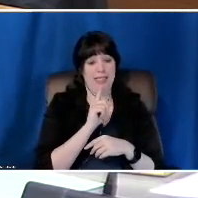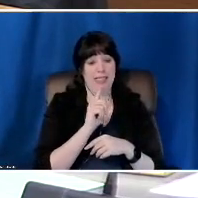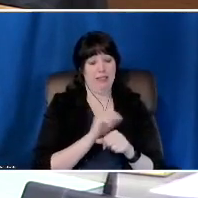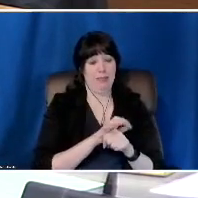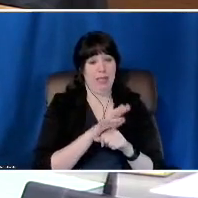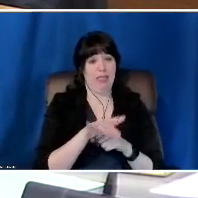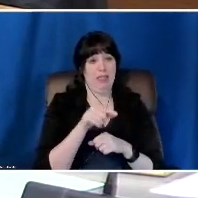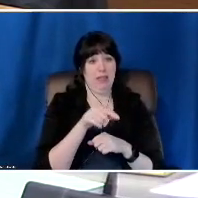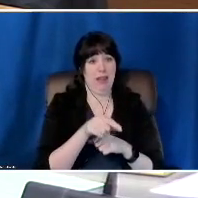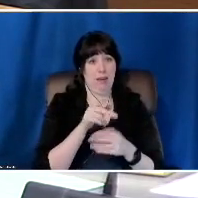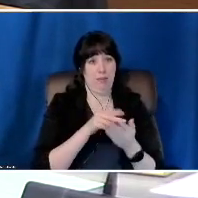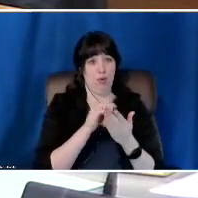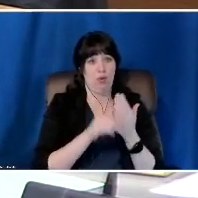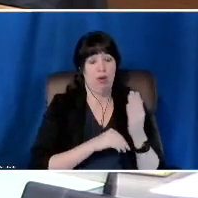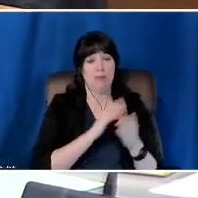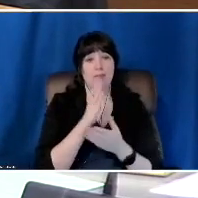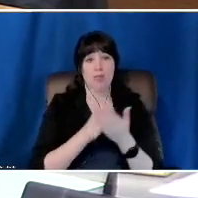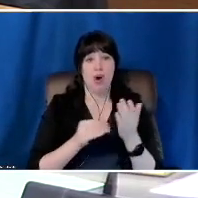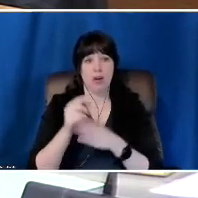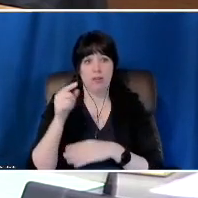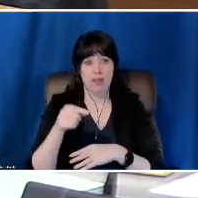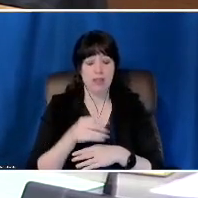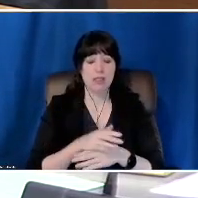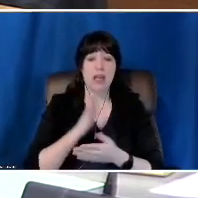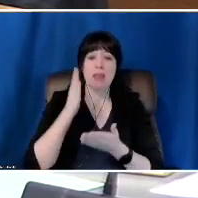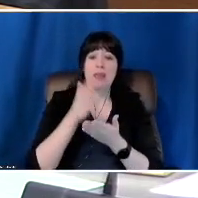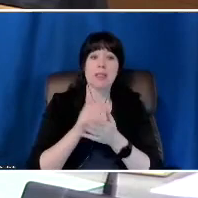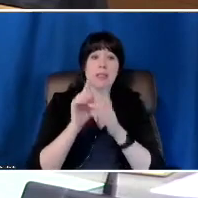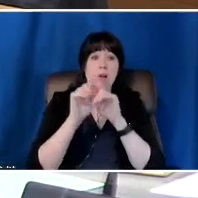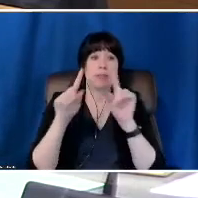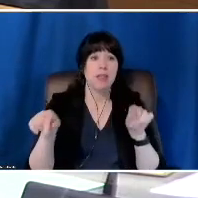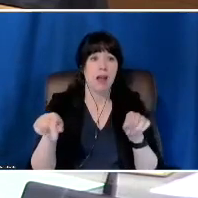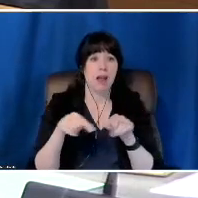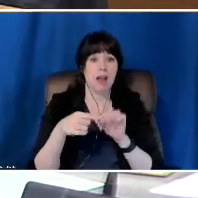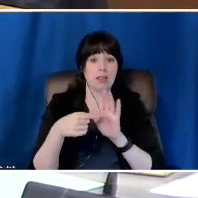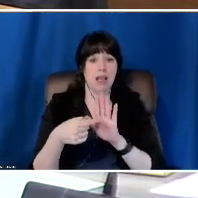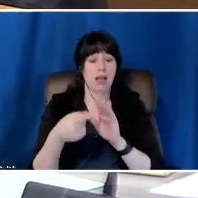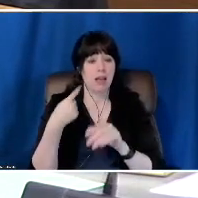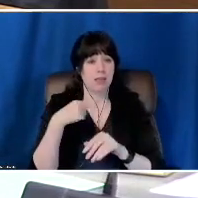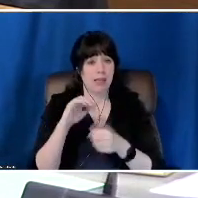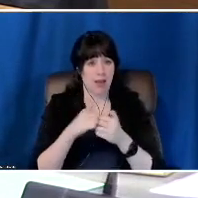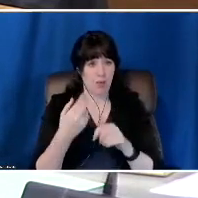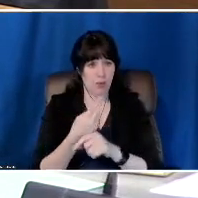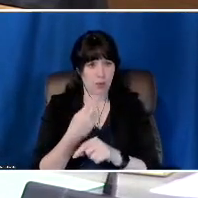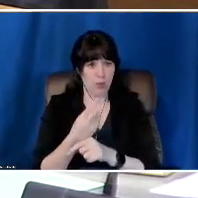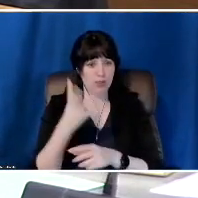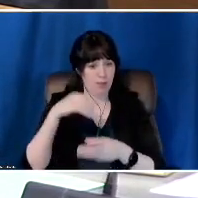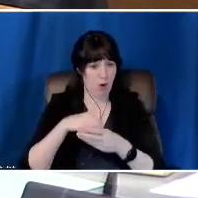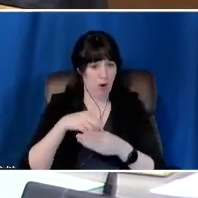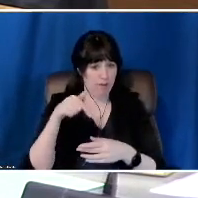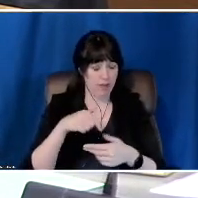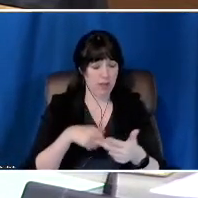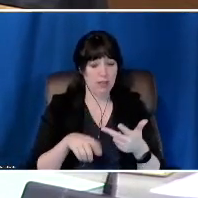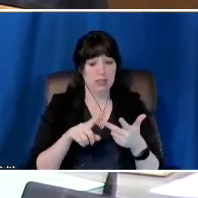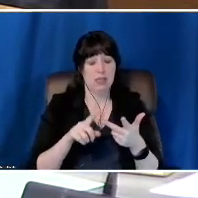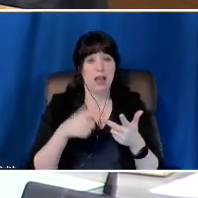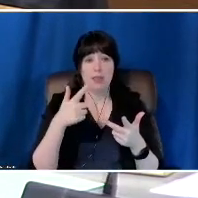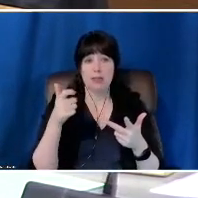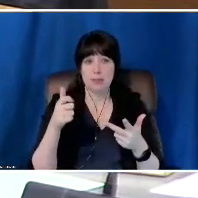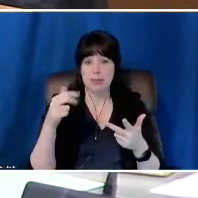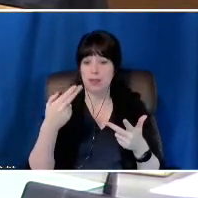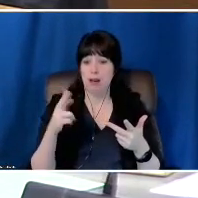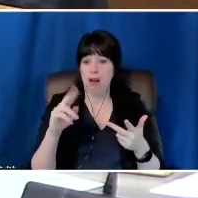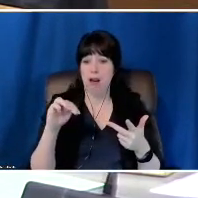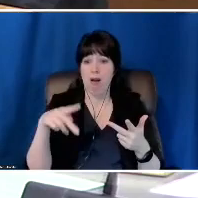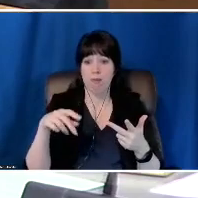this. The stop signs that we're looking at right now, how we use those, that's part of this. Also the speed humps. All of these different things are